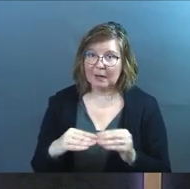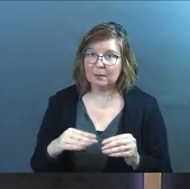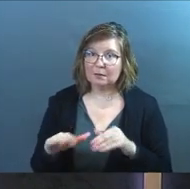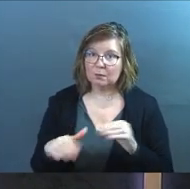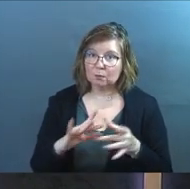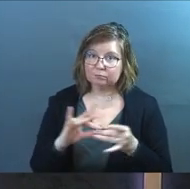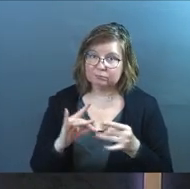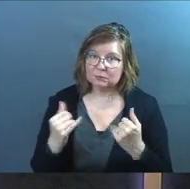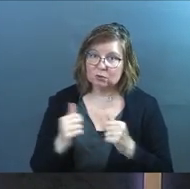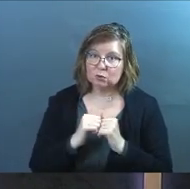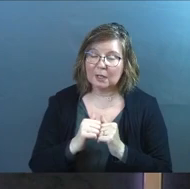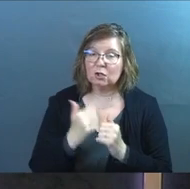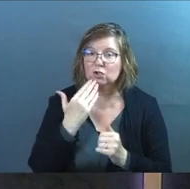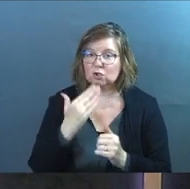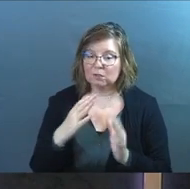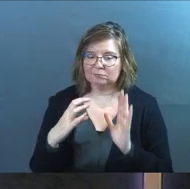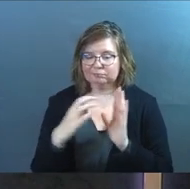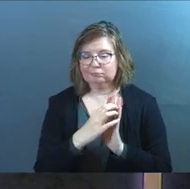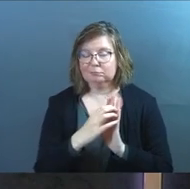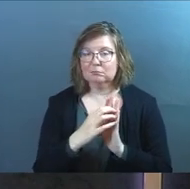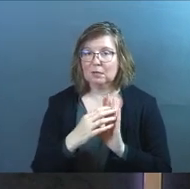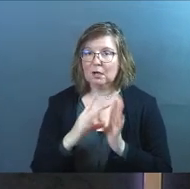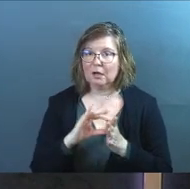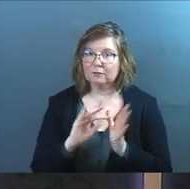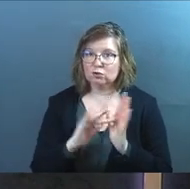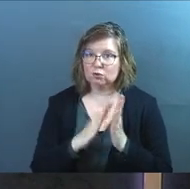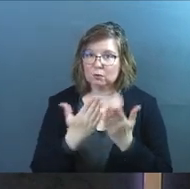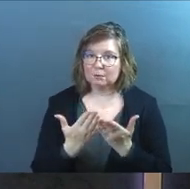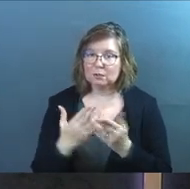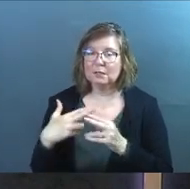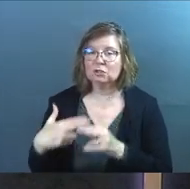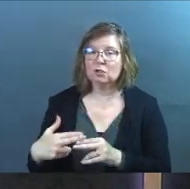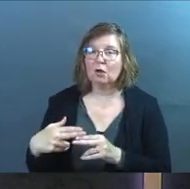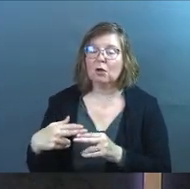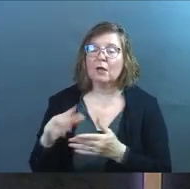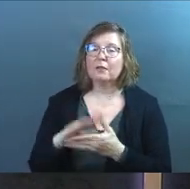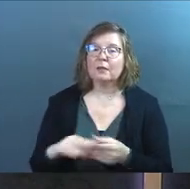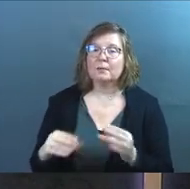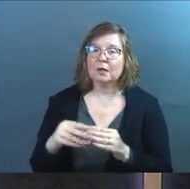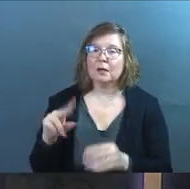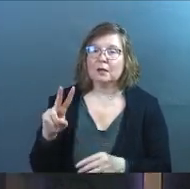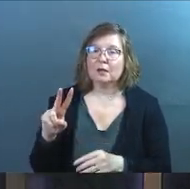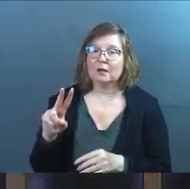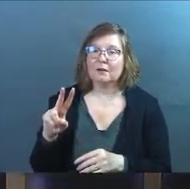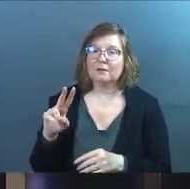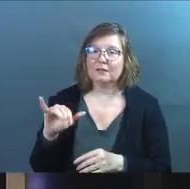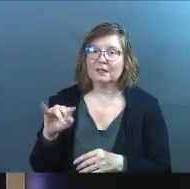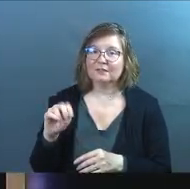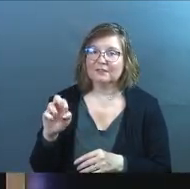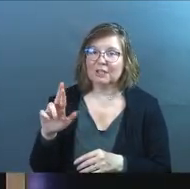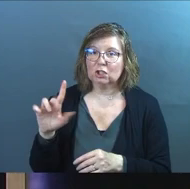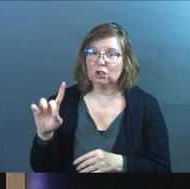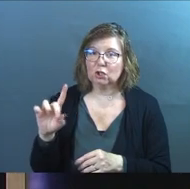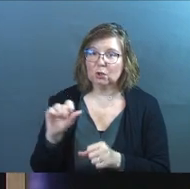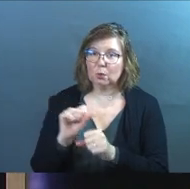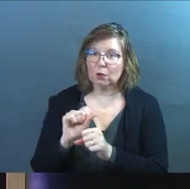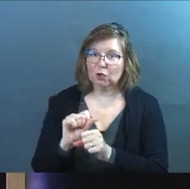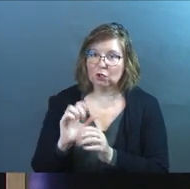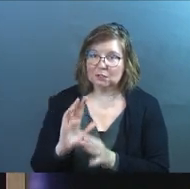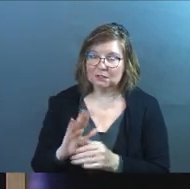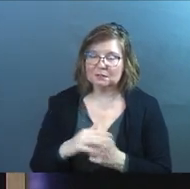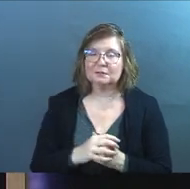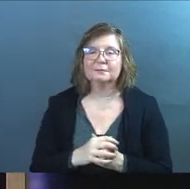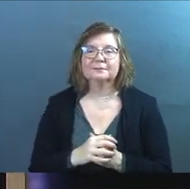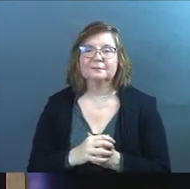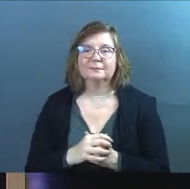we're walking through together. And it's a good chunk of scripture. This parable is called the parable of the vineyard workers, or the parable of the